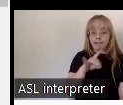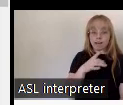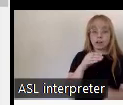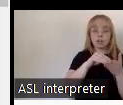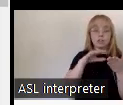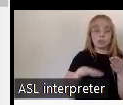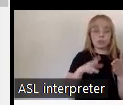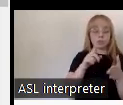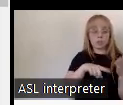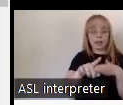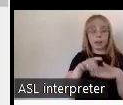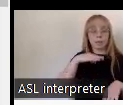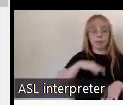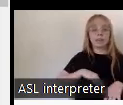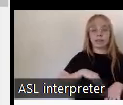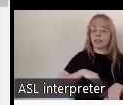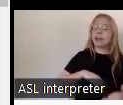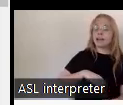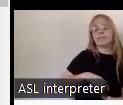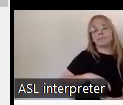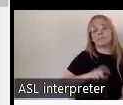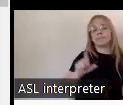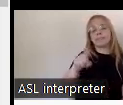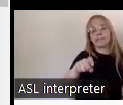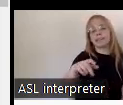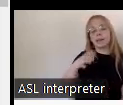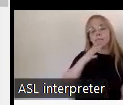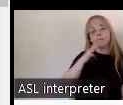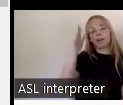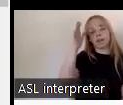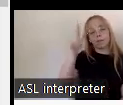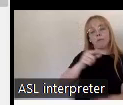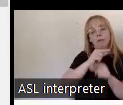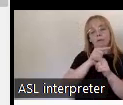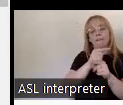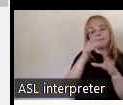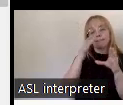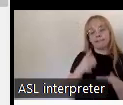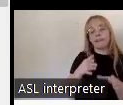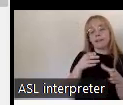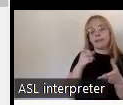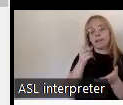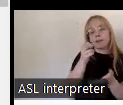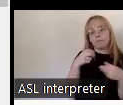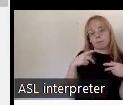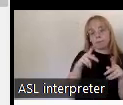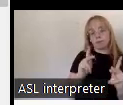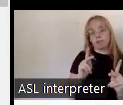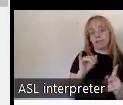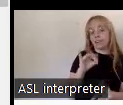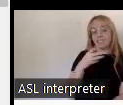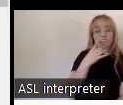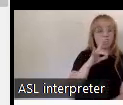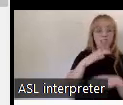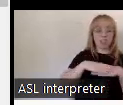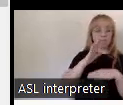their benefits, they will need parent or guardianship, okay, to do this. But if a person is 18 or